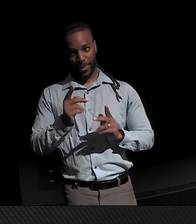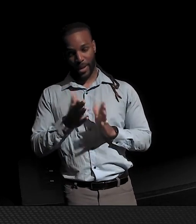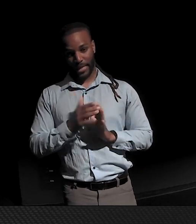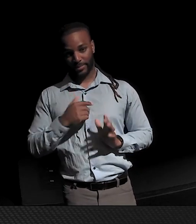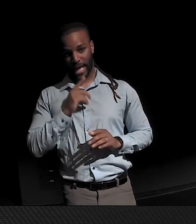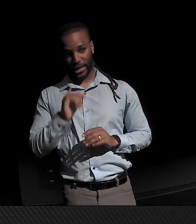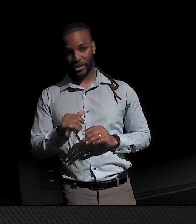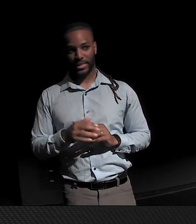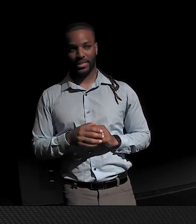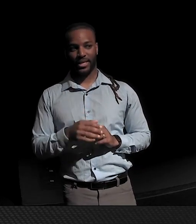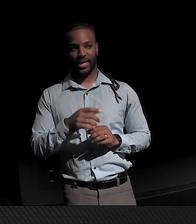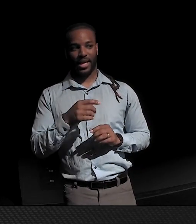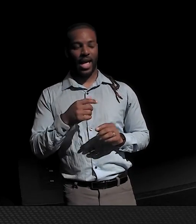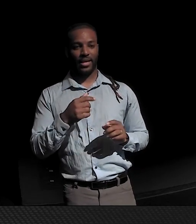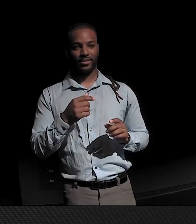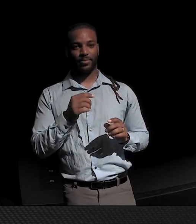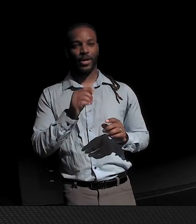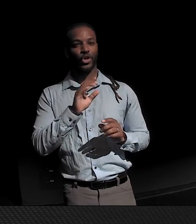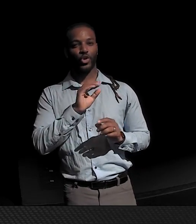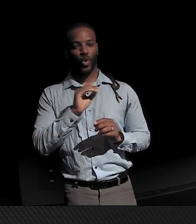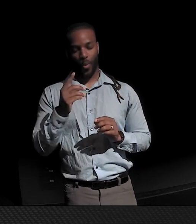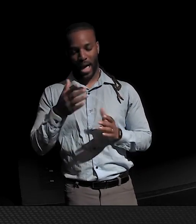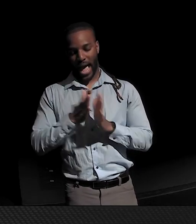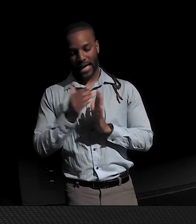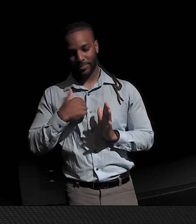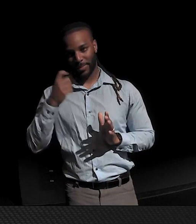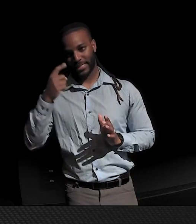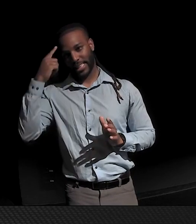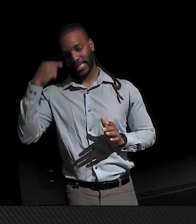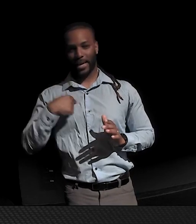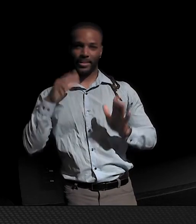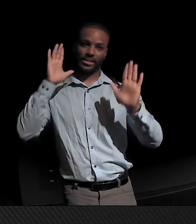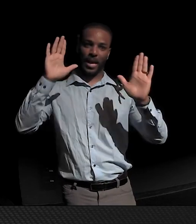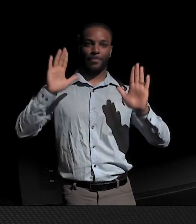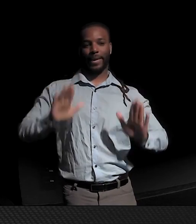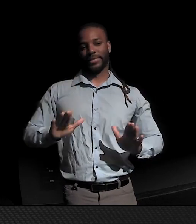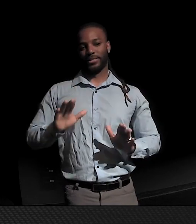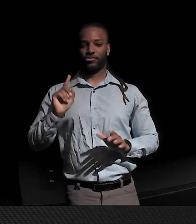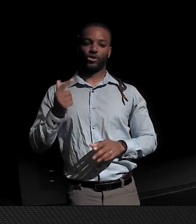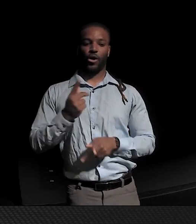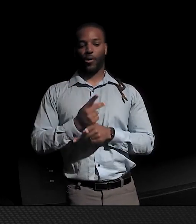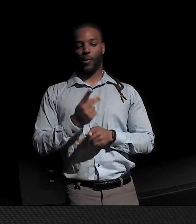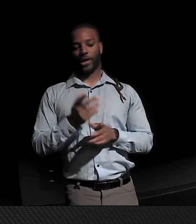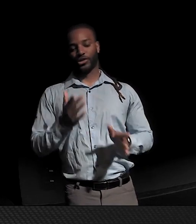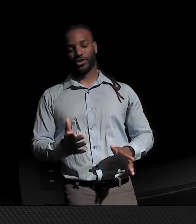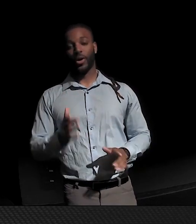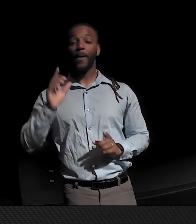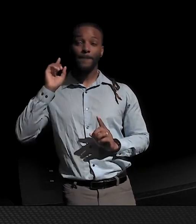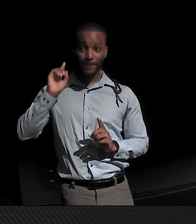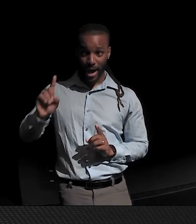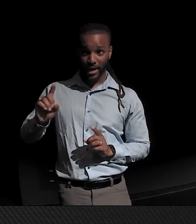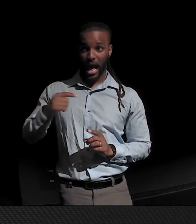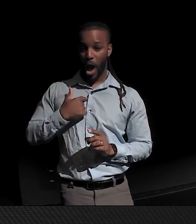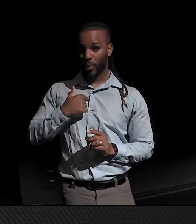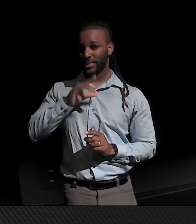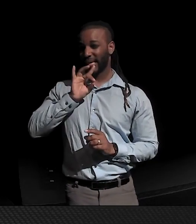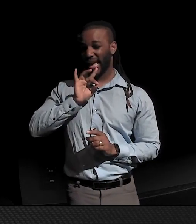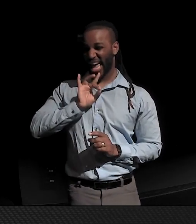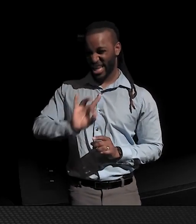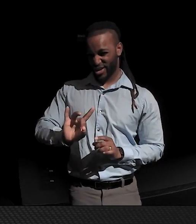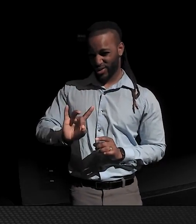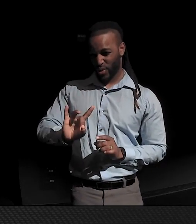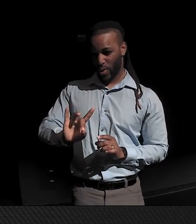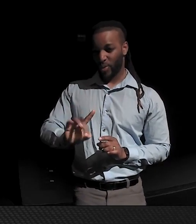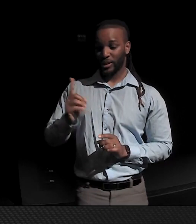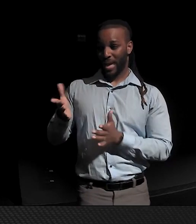And I don't think anybody has ever watched or asked me because they think I'm this amazing dog watcher. But when I was 8 years old,